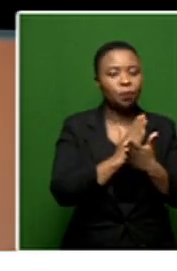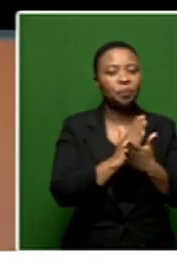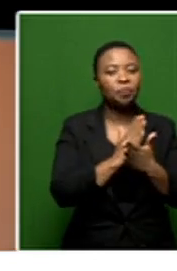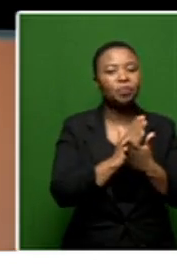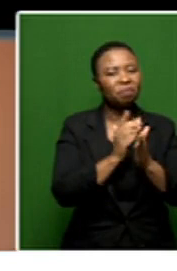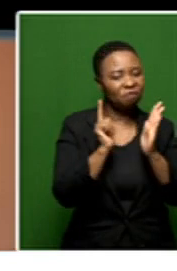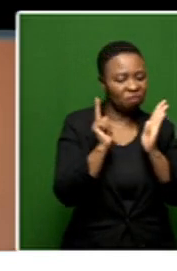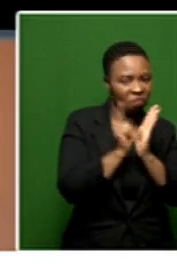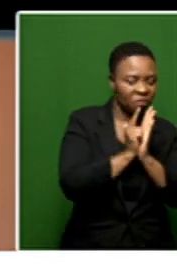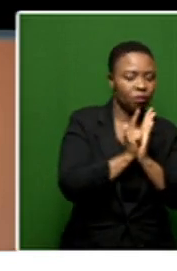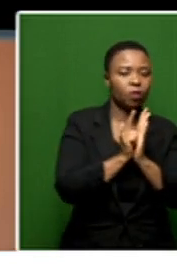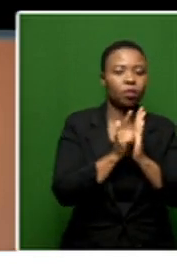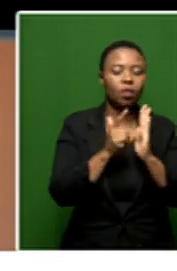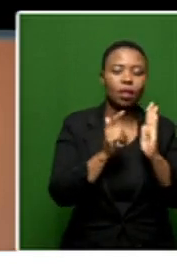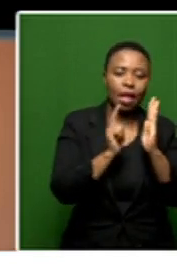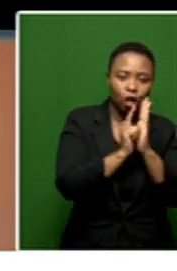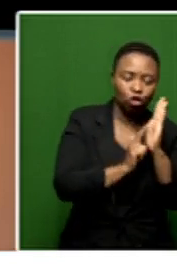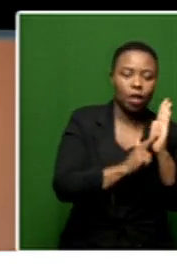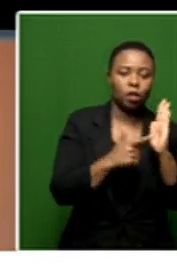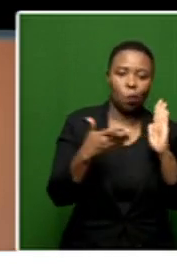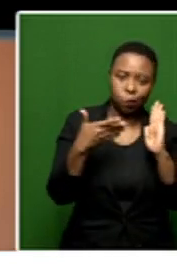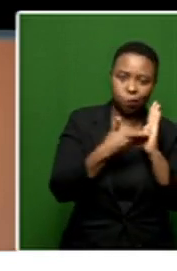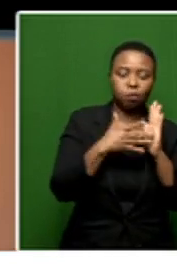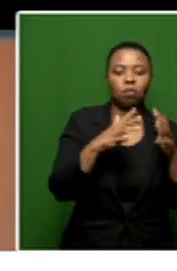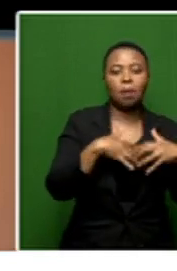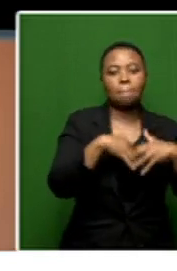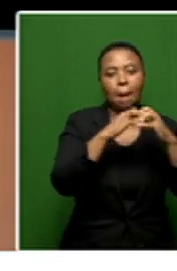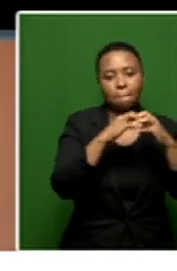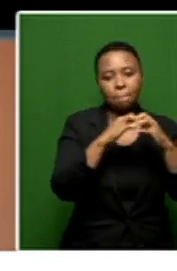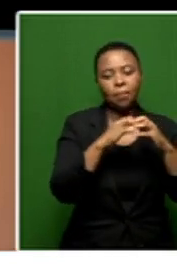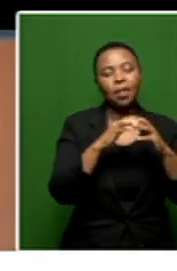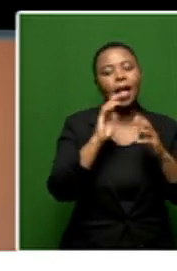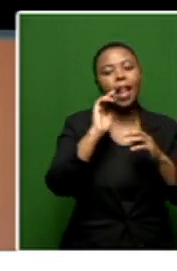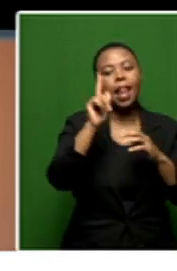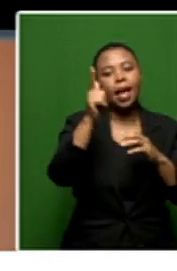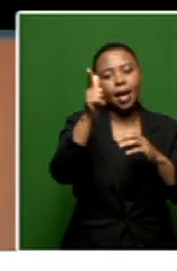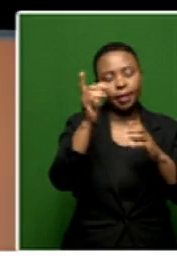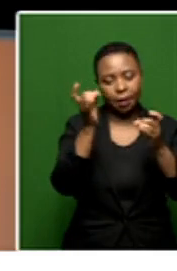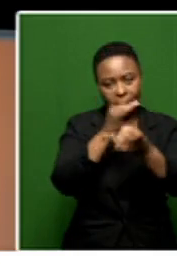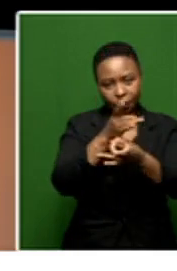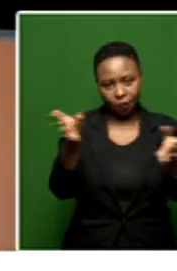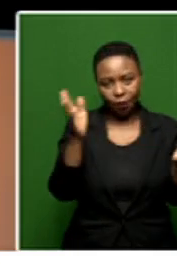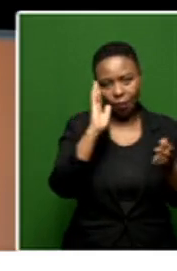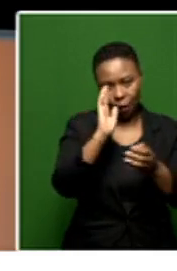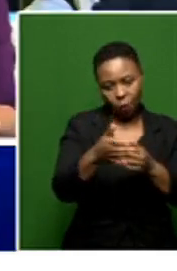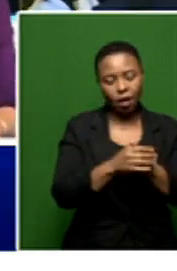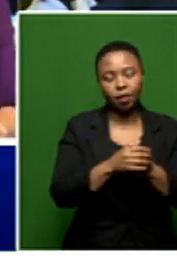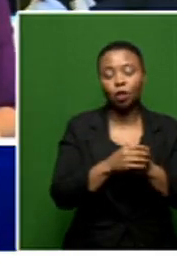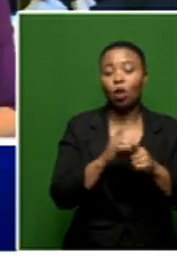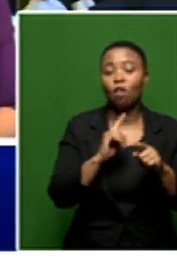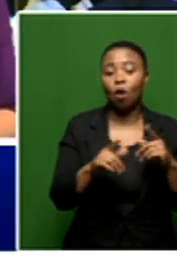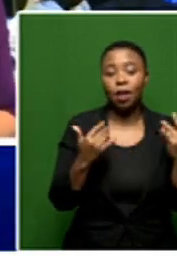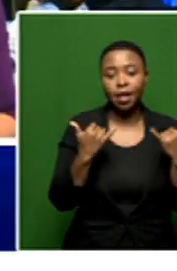around this issue. That I will bring you a little later on. For now, though, we're going to go